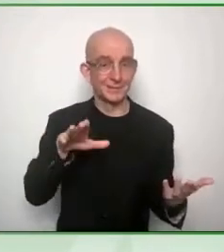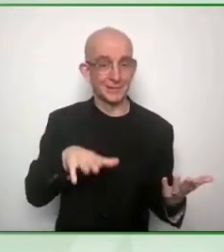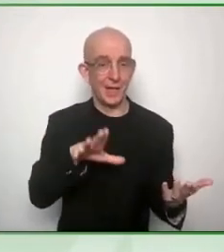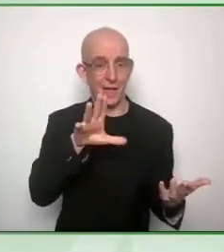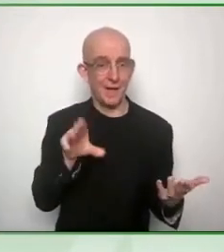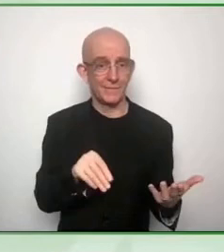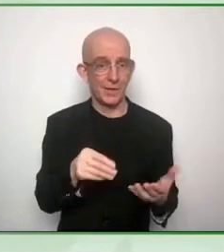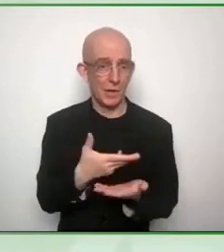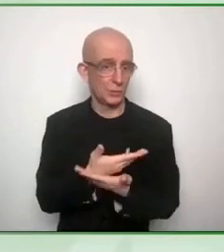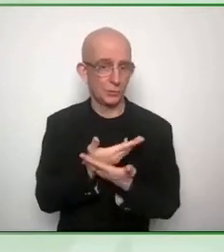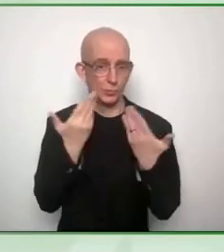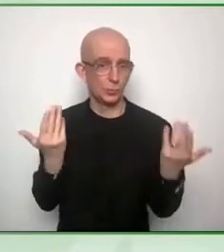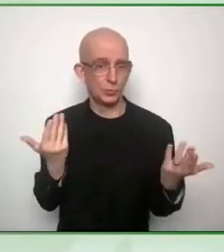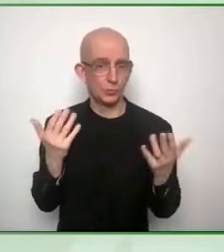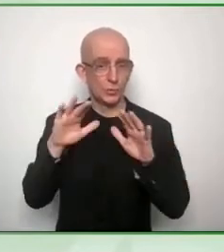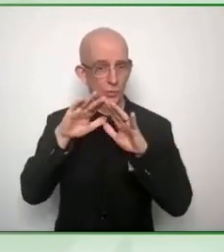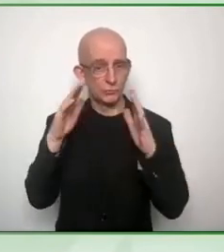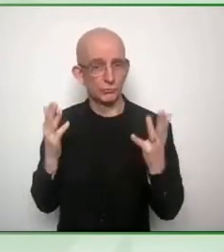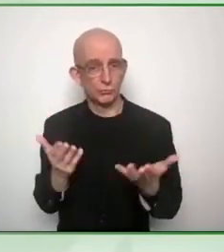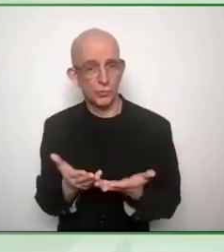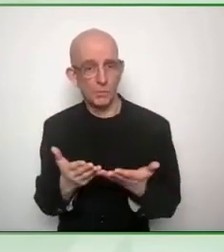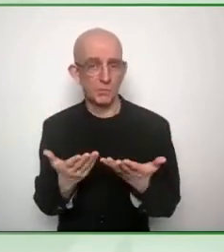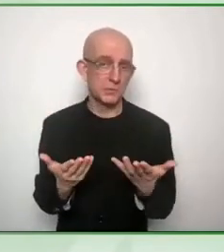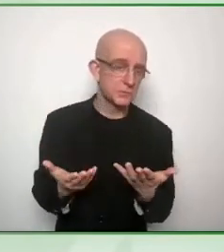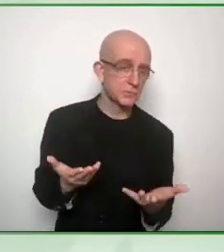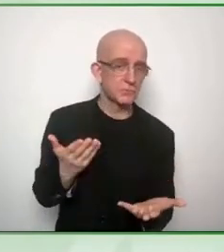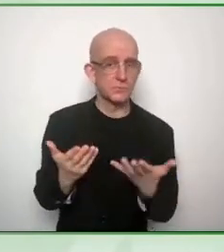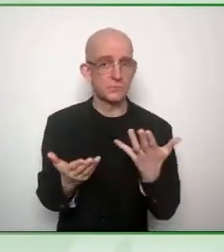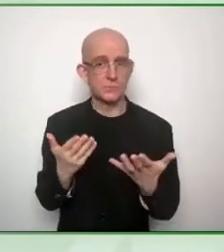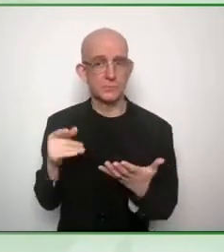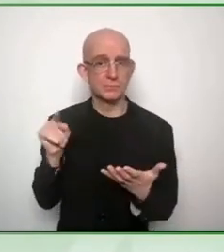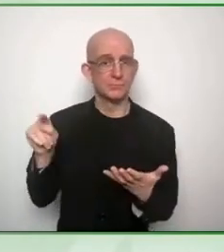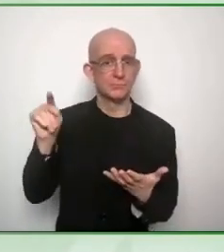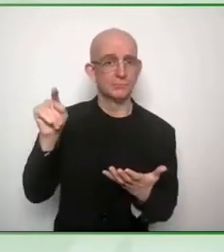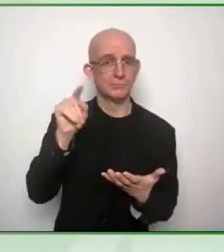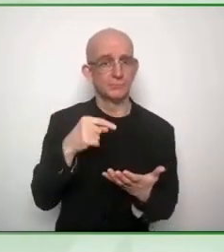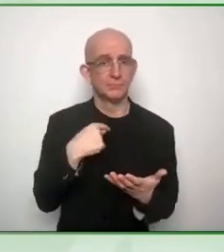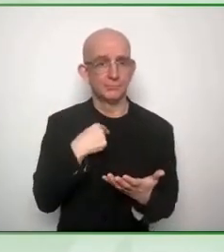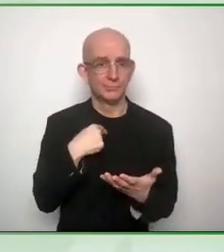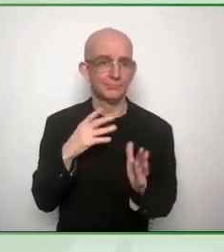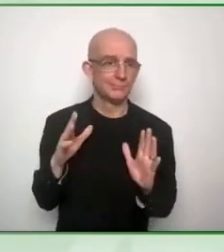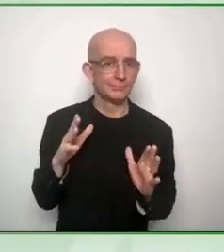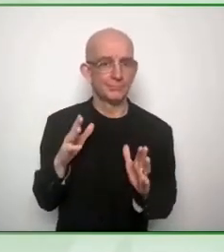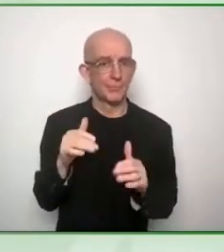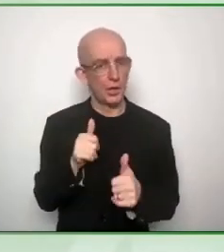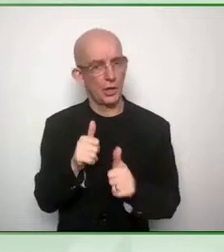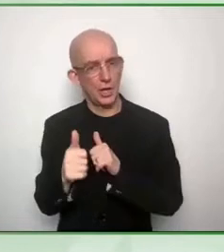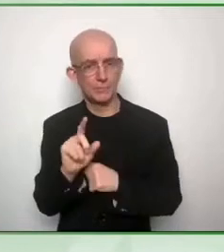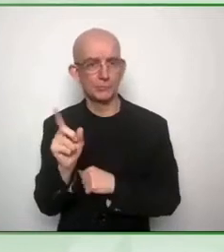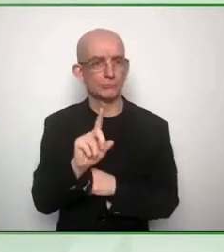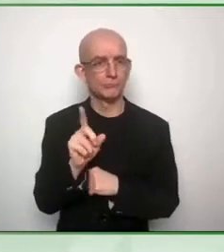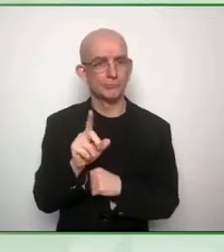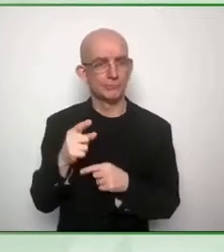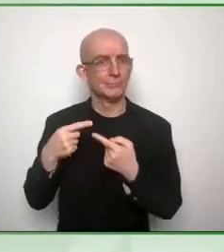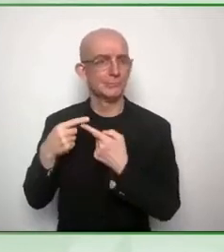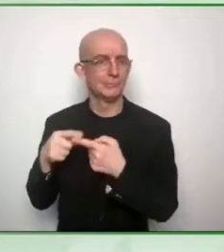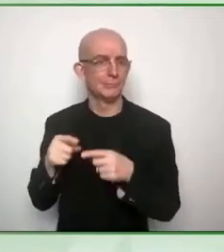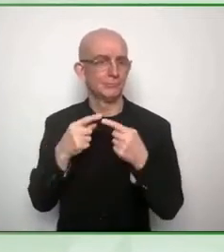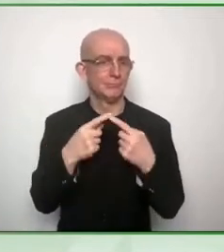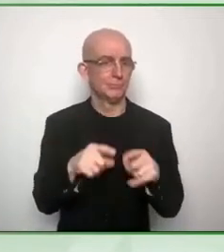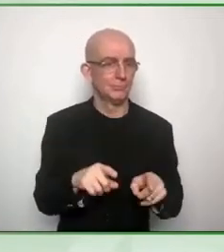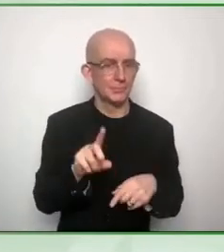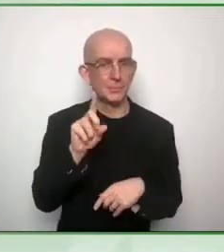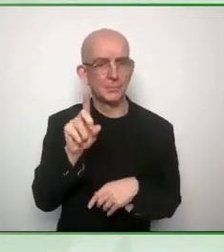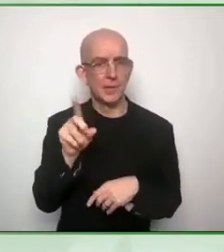is a company called Signly in the UK that currently offers this. I think they offer it in the transport sector, as well as